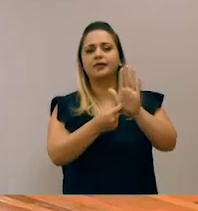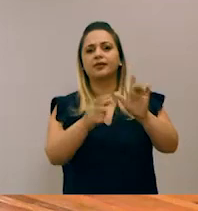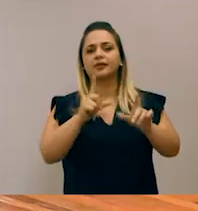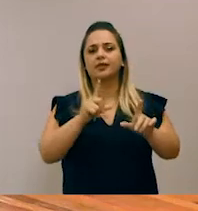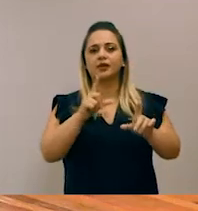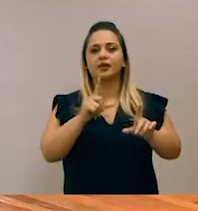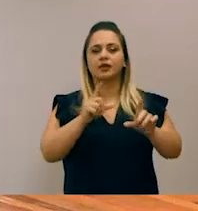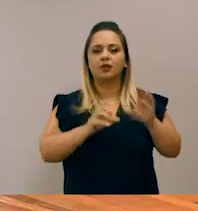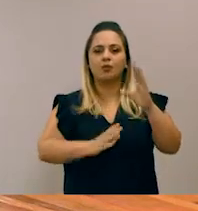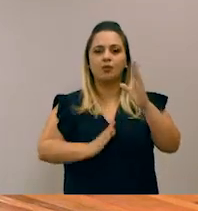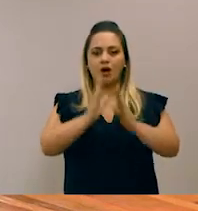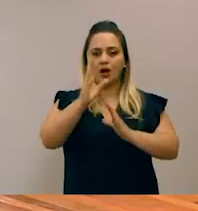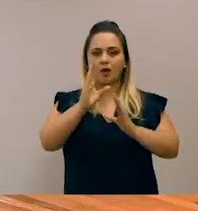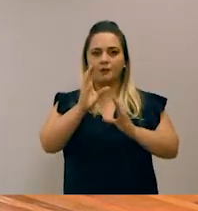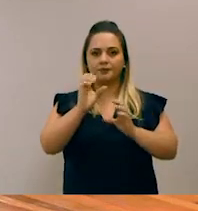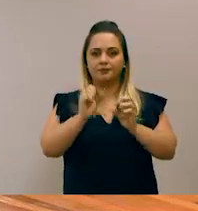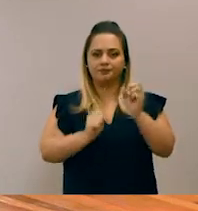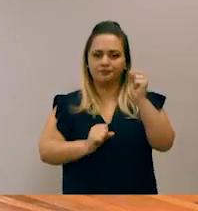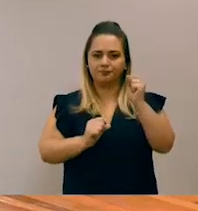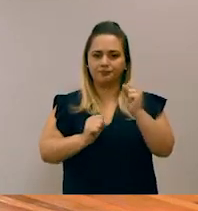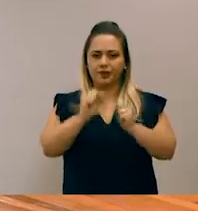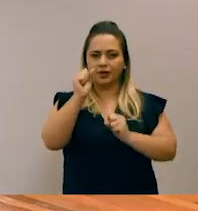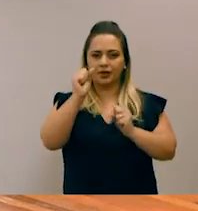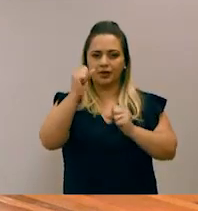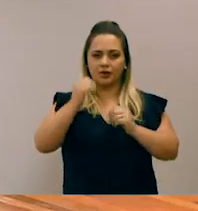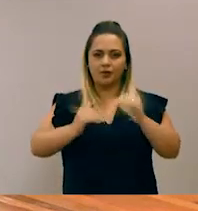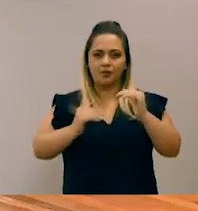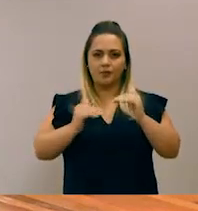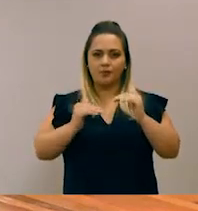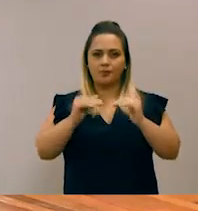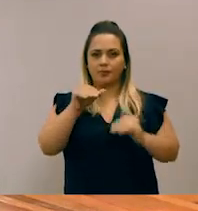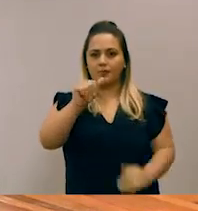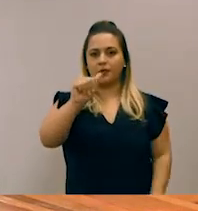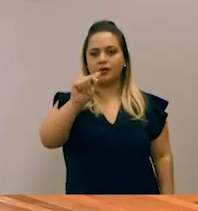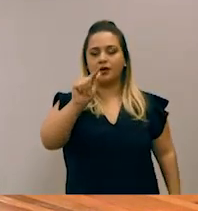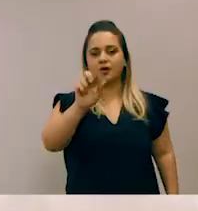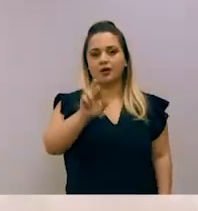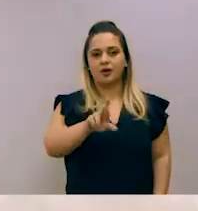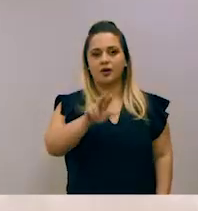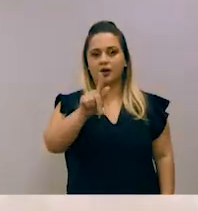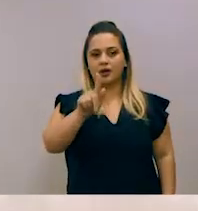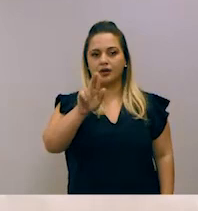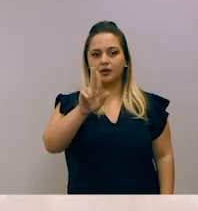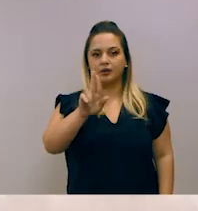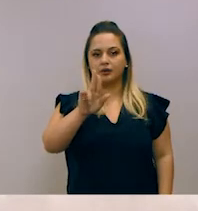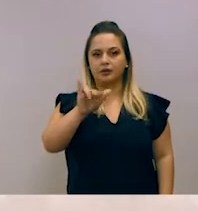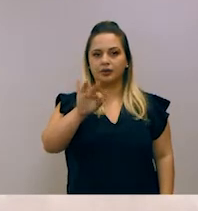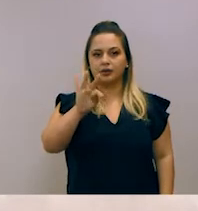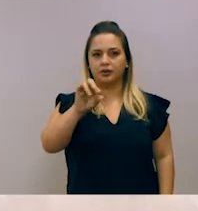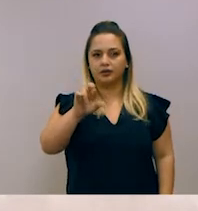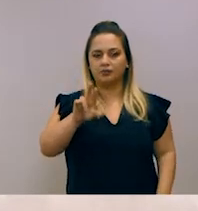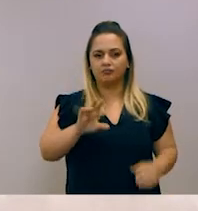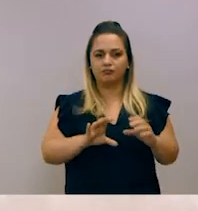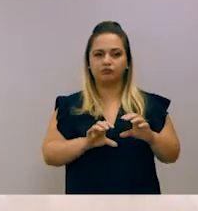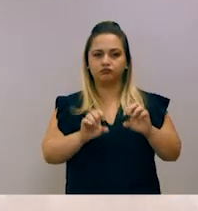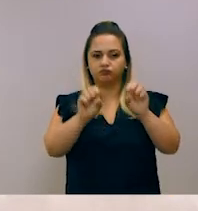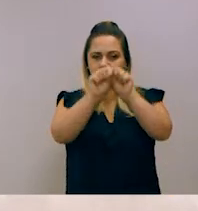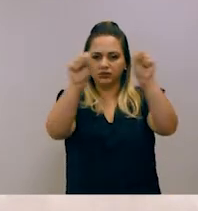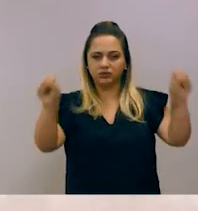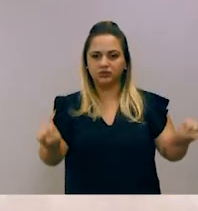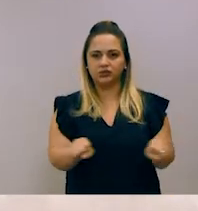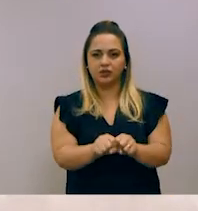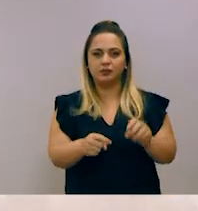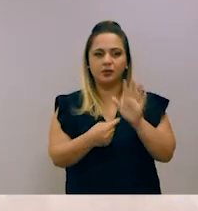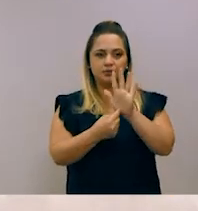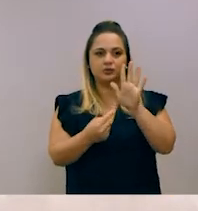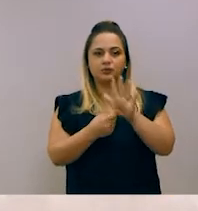right? Here I have the architecture, and it's not definite yet. It is just a proposed